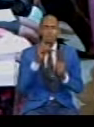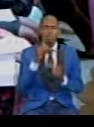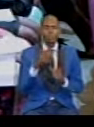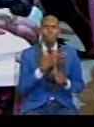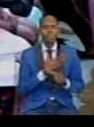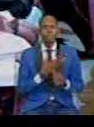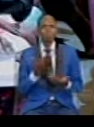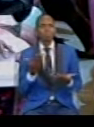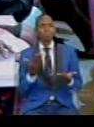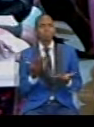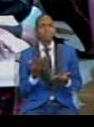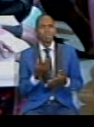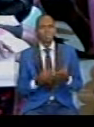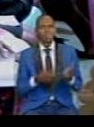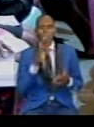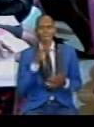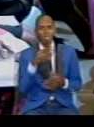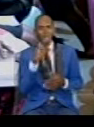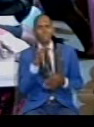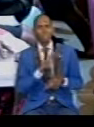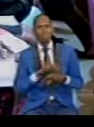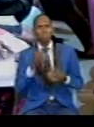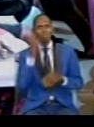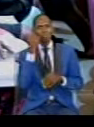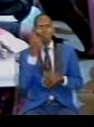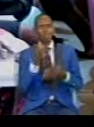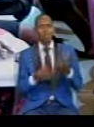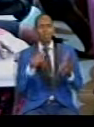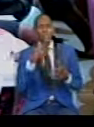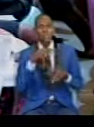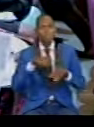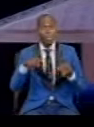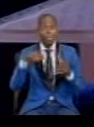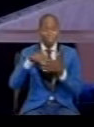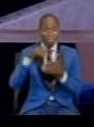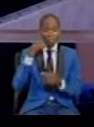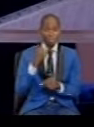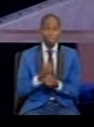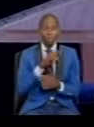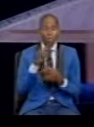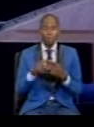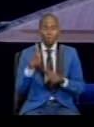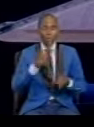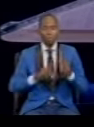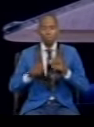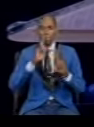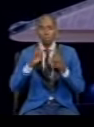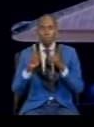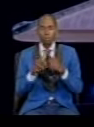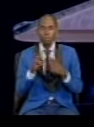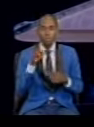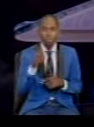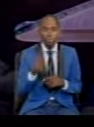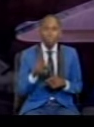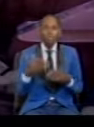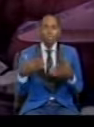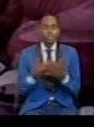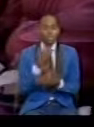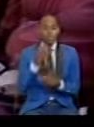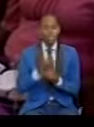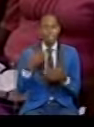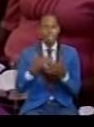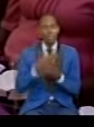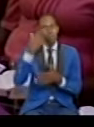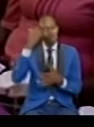like what they're saying is like Greek. I don't understand. But this year, when they talk with you, new year, new brain.